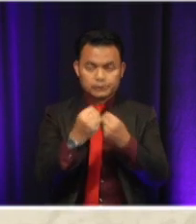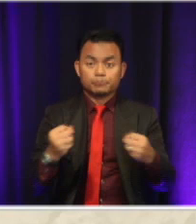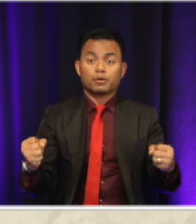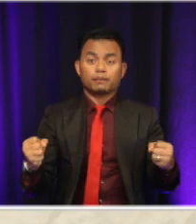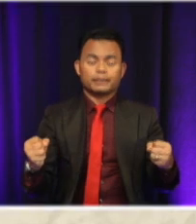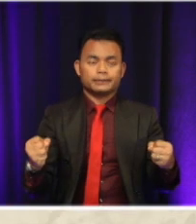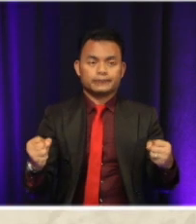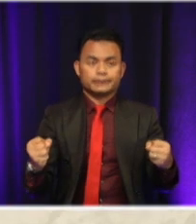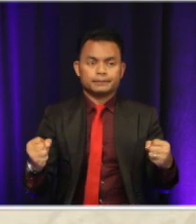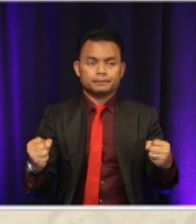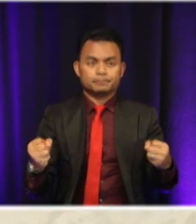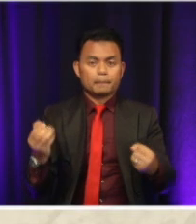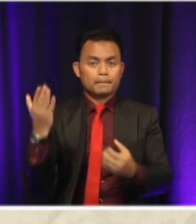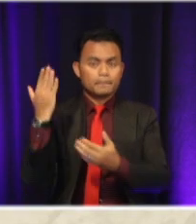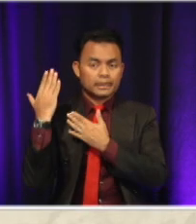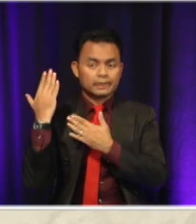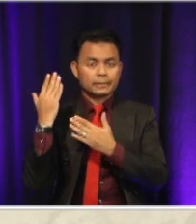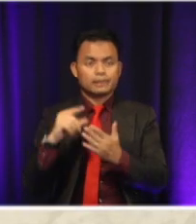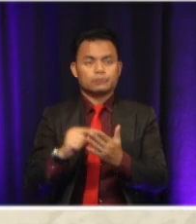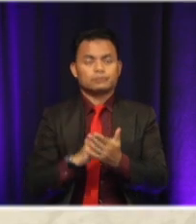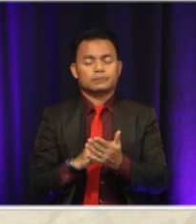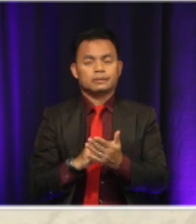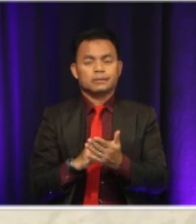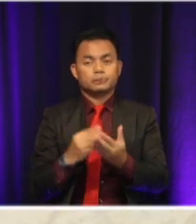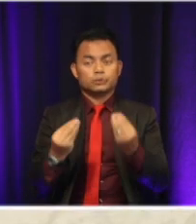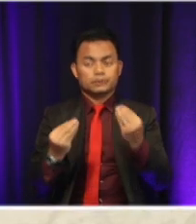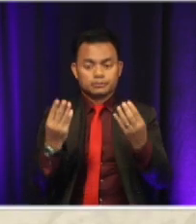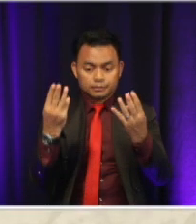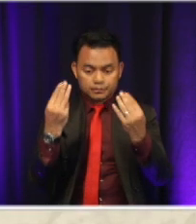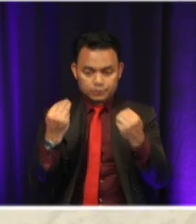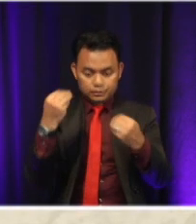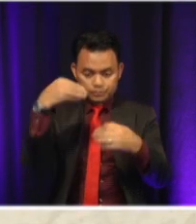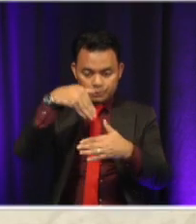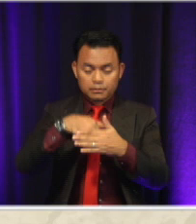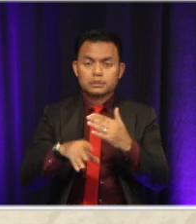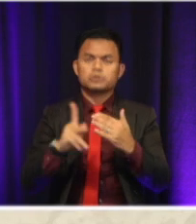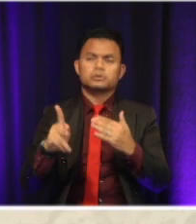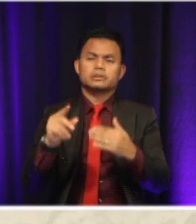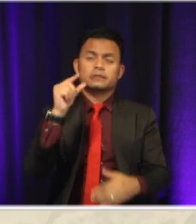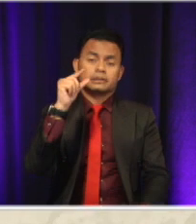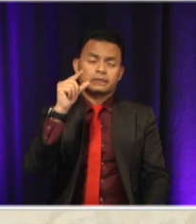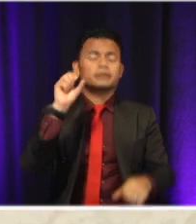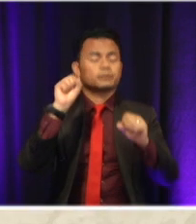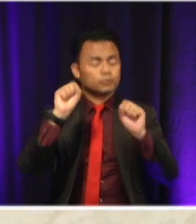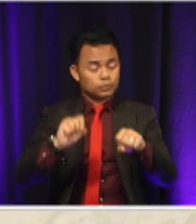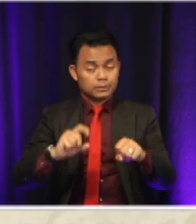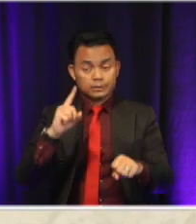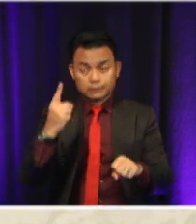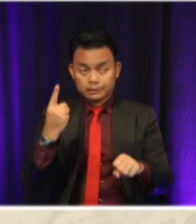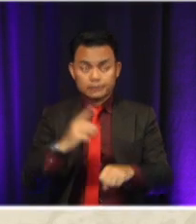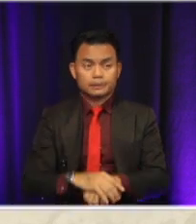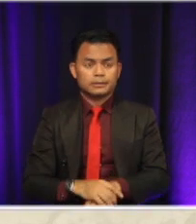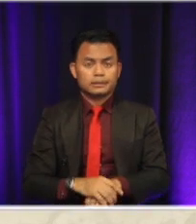influence your response, meaning you'd like to insert this little bit, go ahead. You want to put in